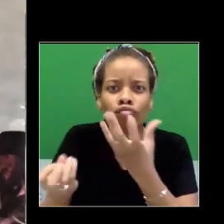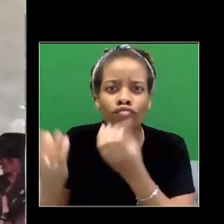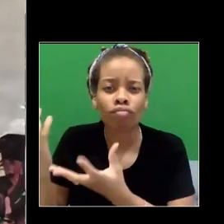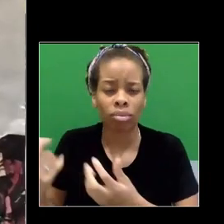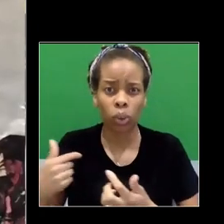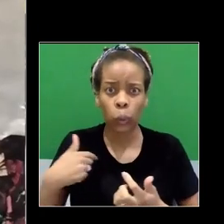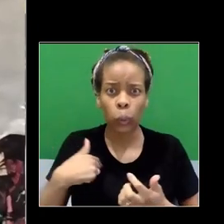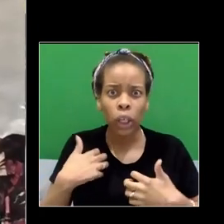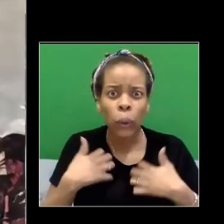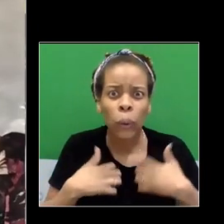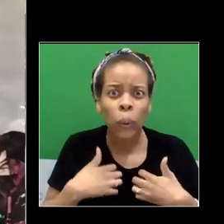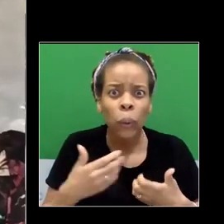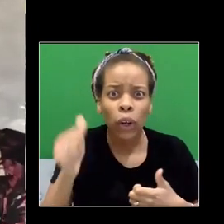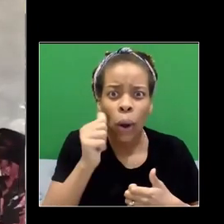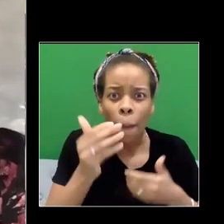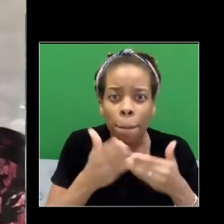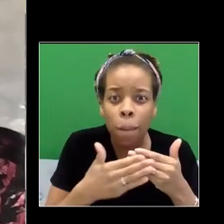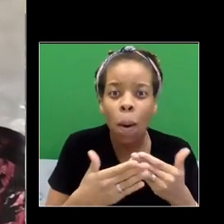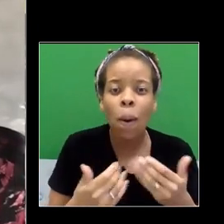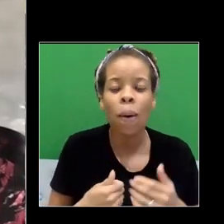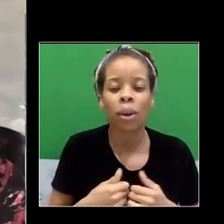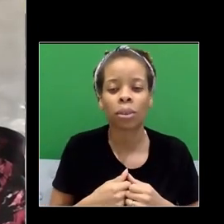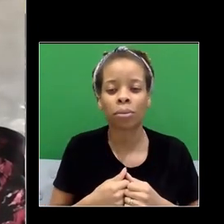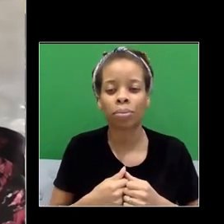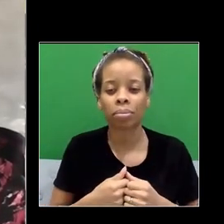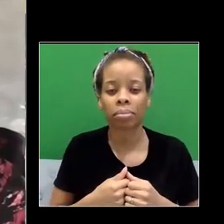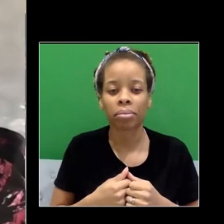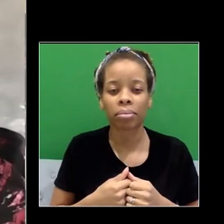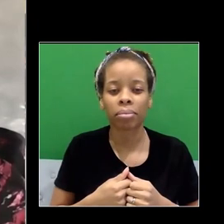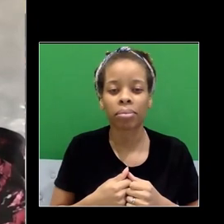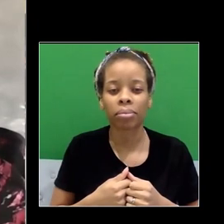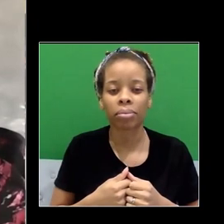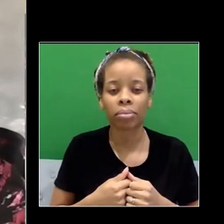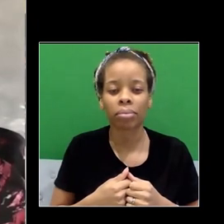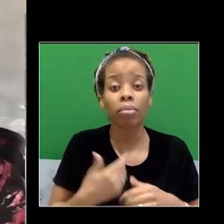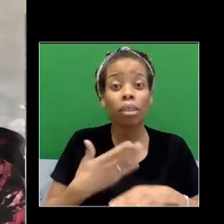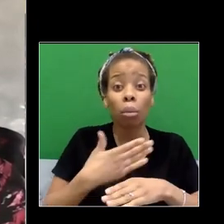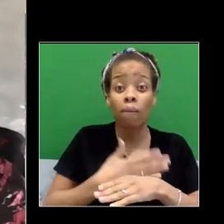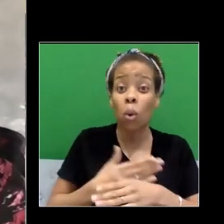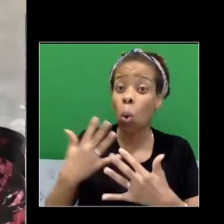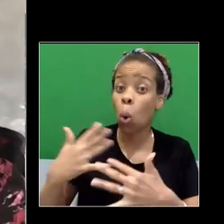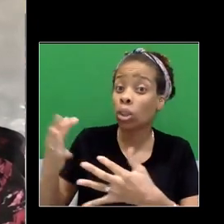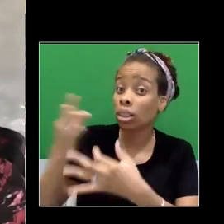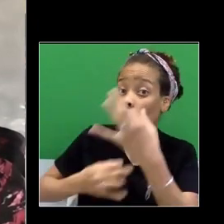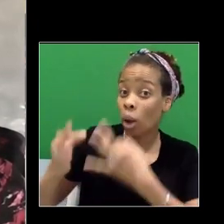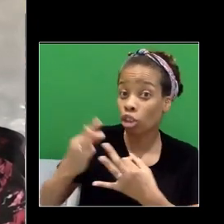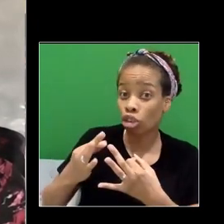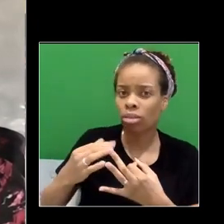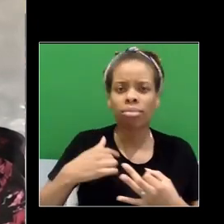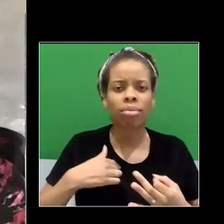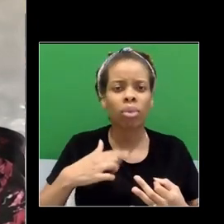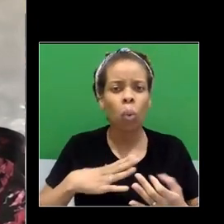for. And at this point, just before we turn to audience questions, I'd just like to acknowledge and thank our